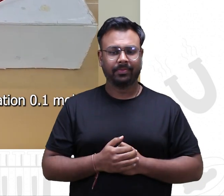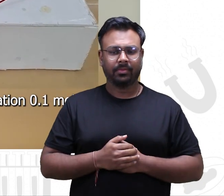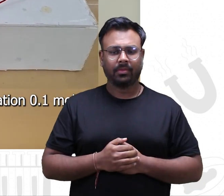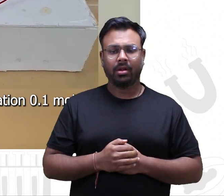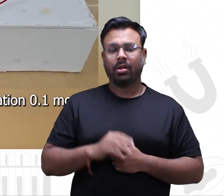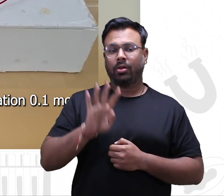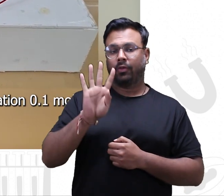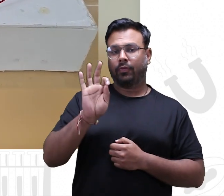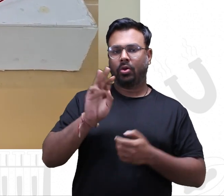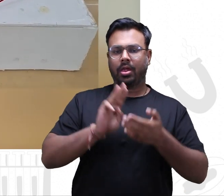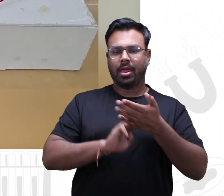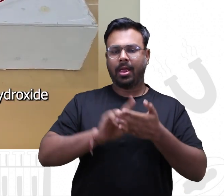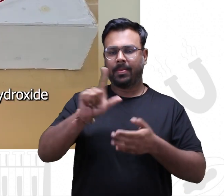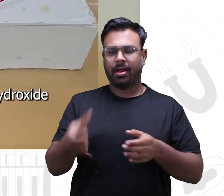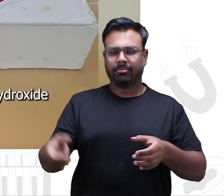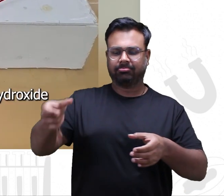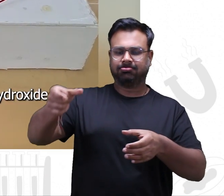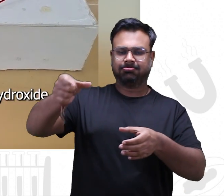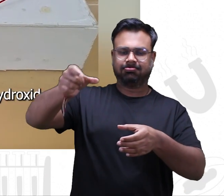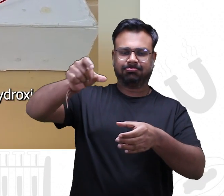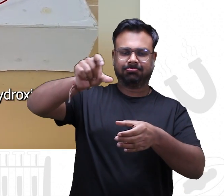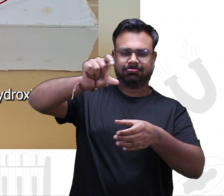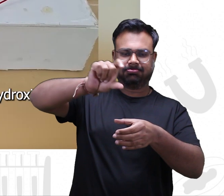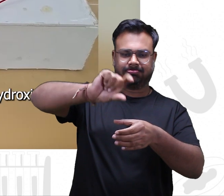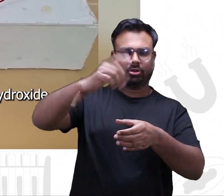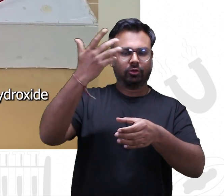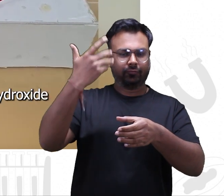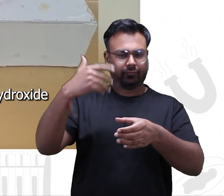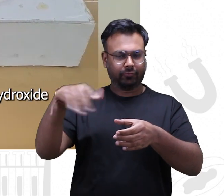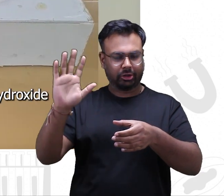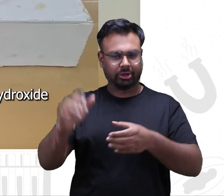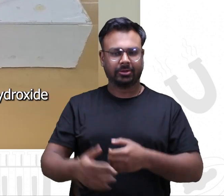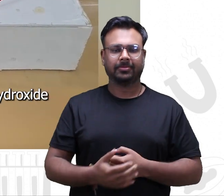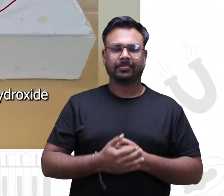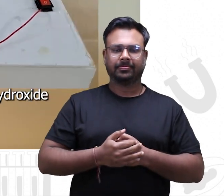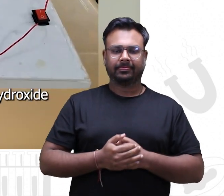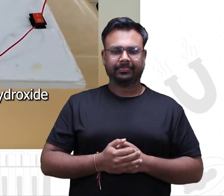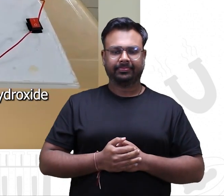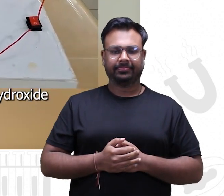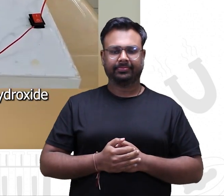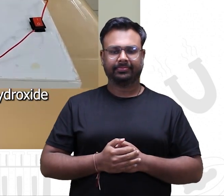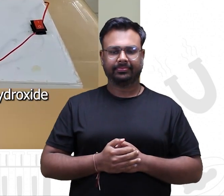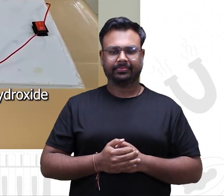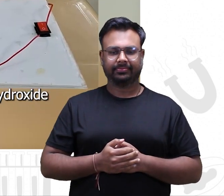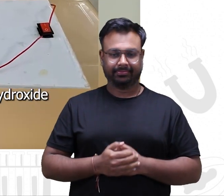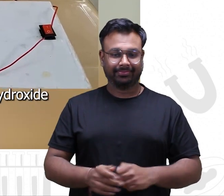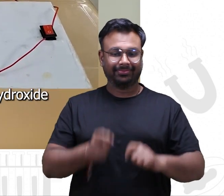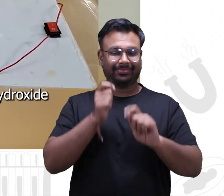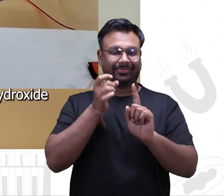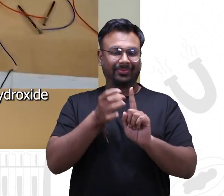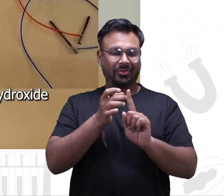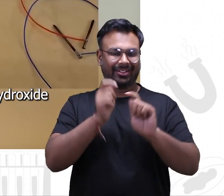Concentration 0.1 molar. Now for the second solution, 0.1 molar dilute sodium hydroxide solution